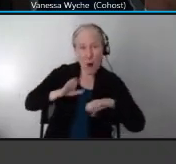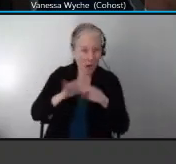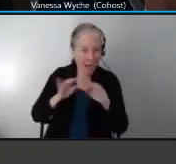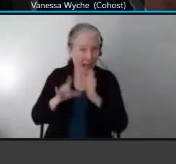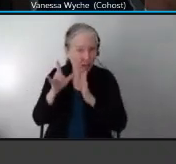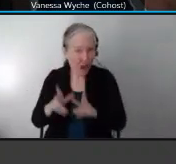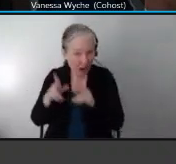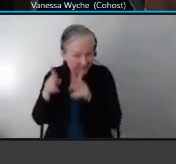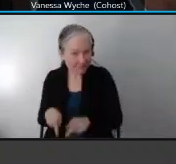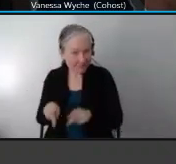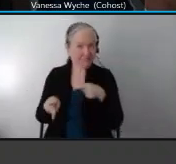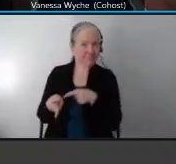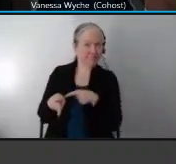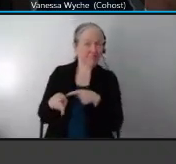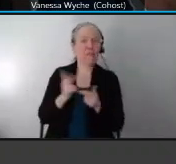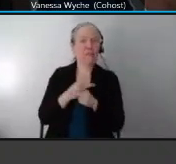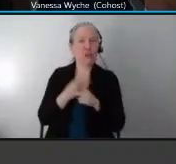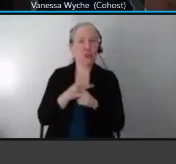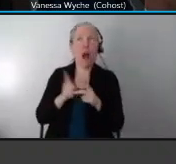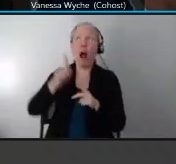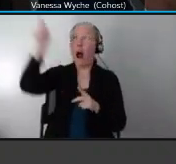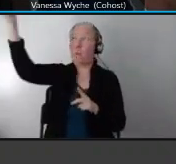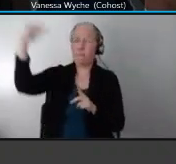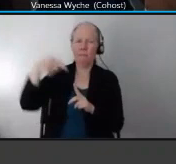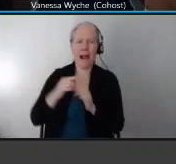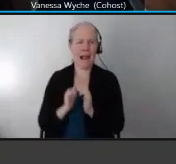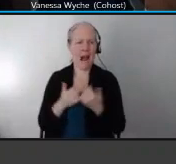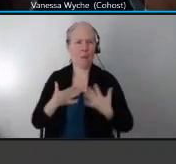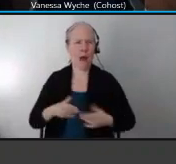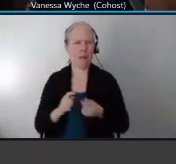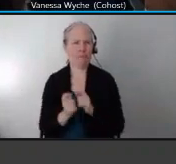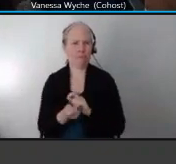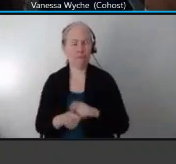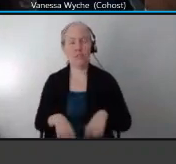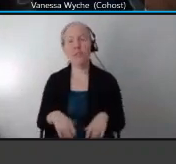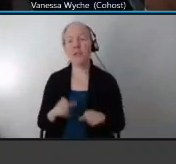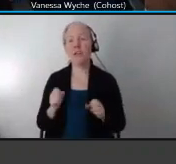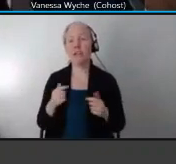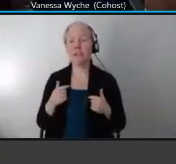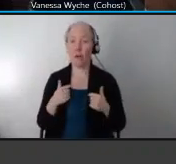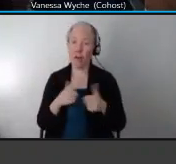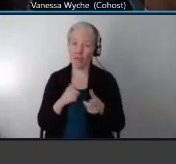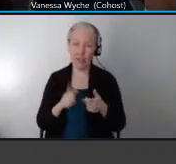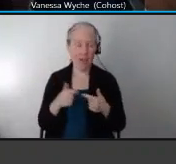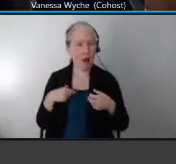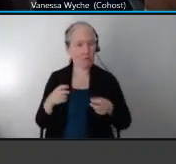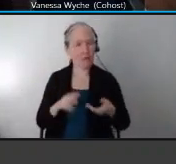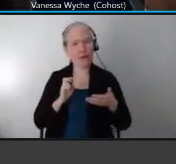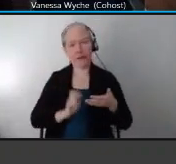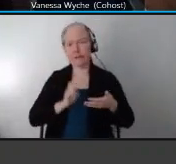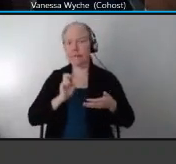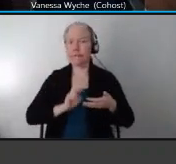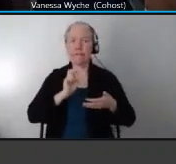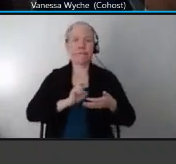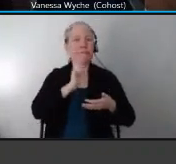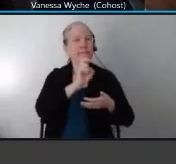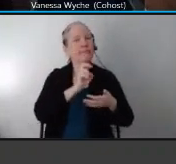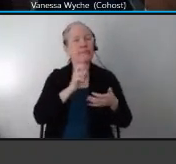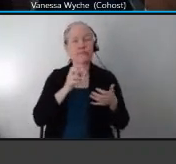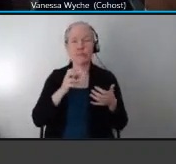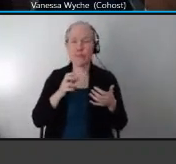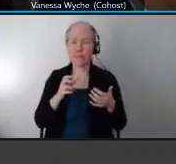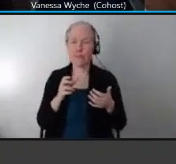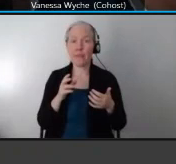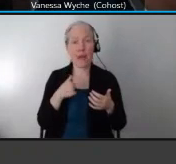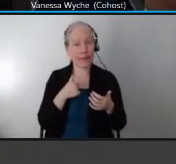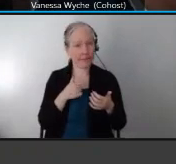they adapted to space. And had the opportunity to work my way up through the organization, including